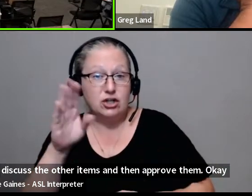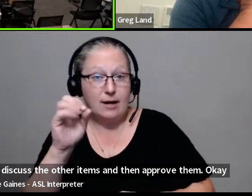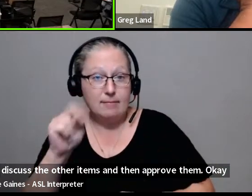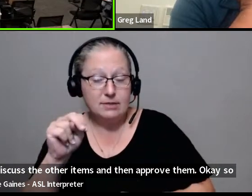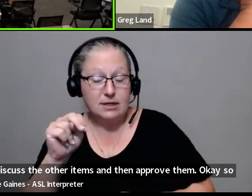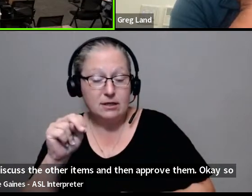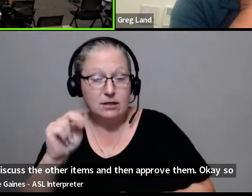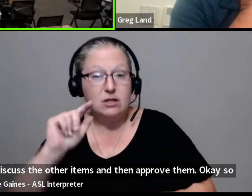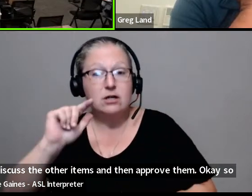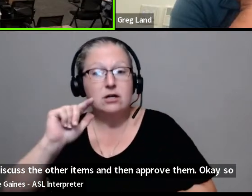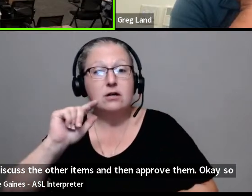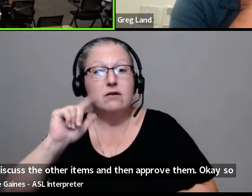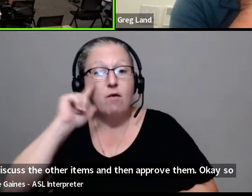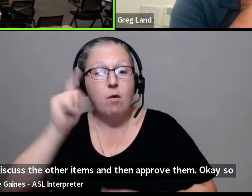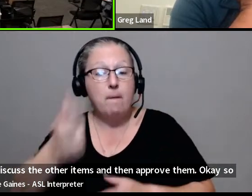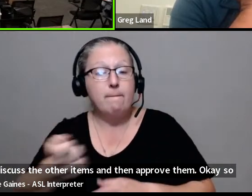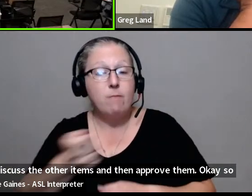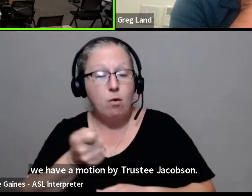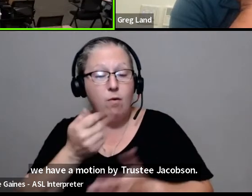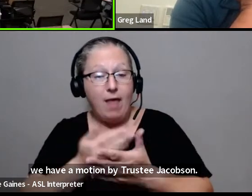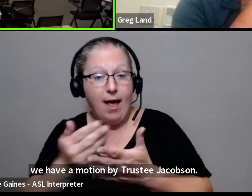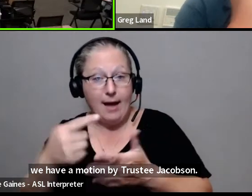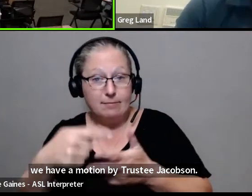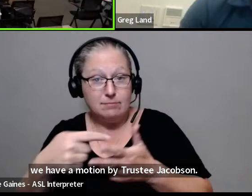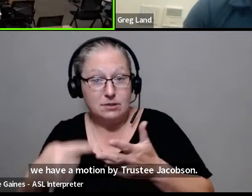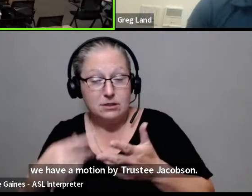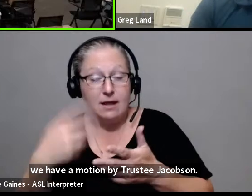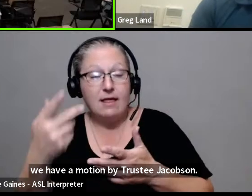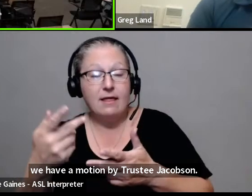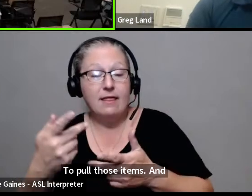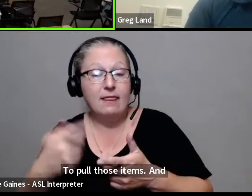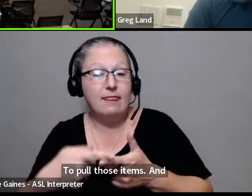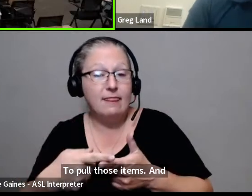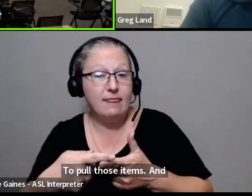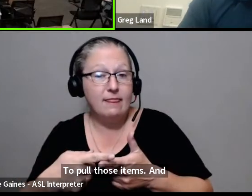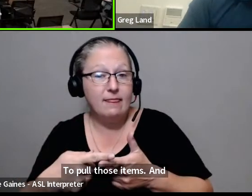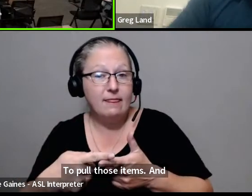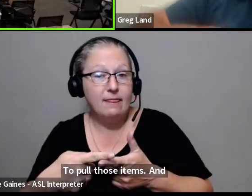Jacobson to pull those items, and then